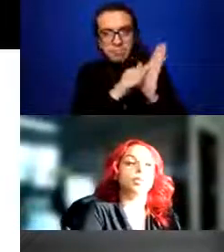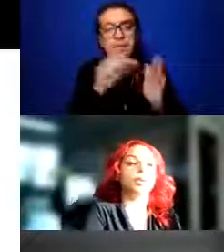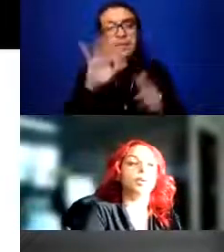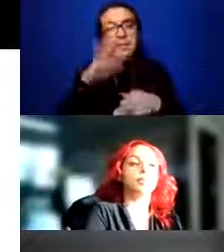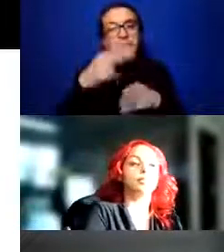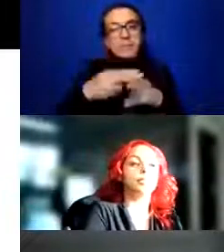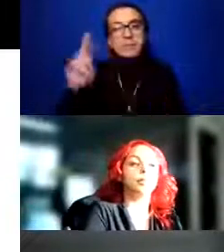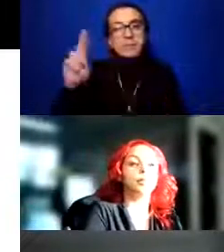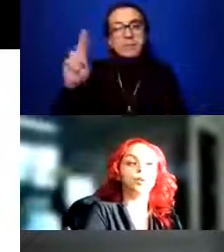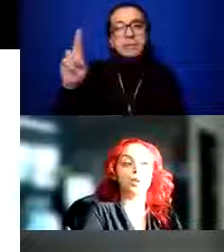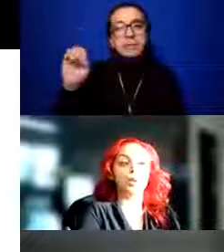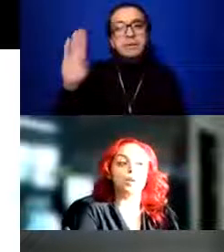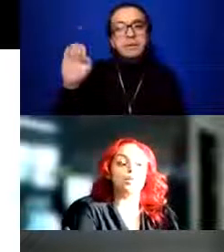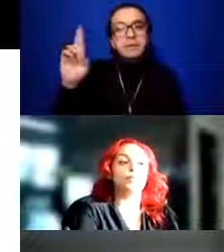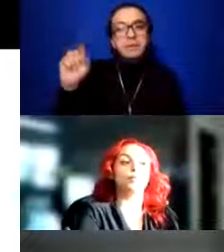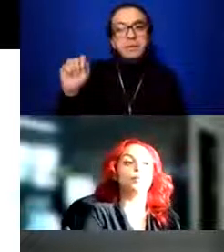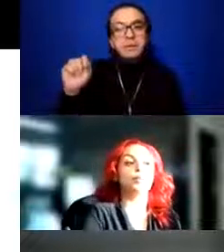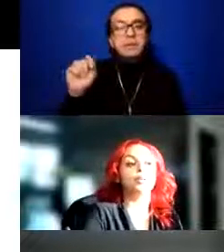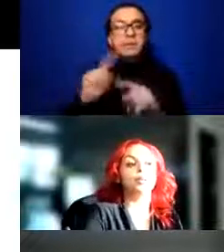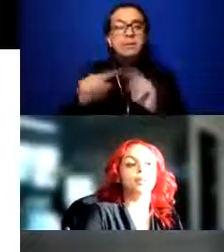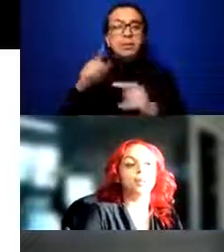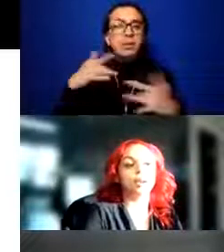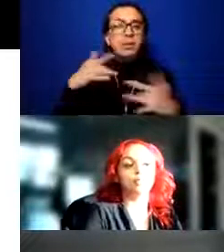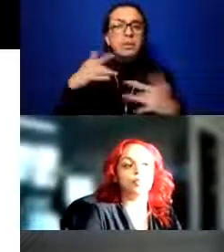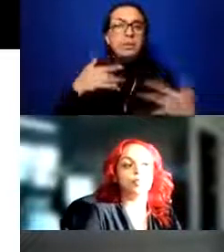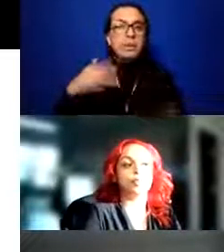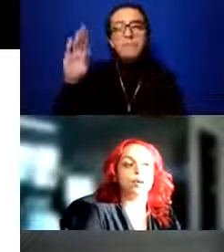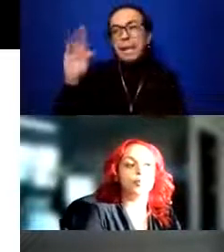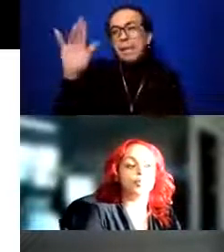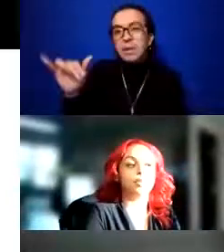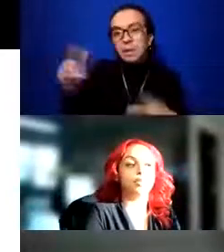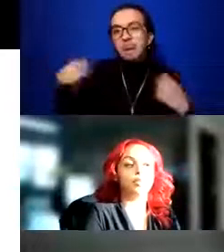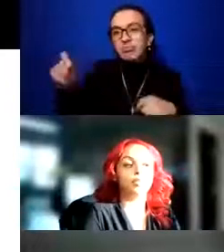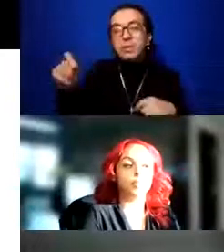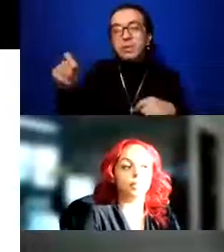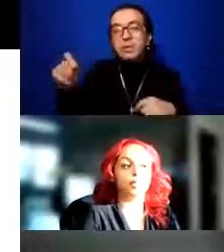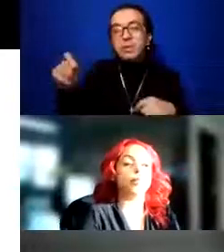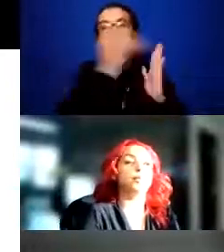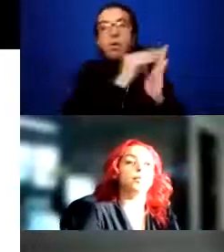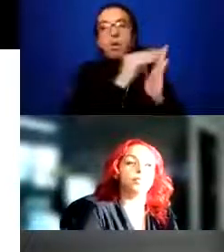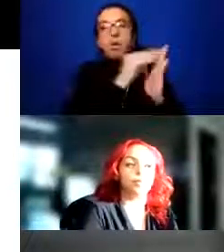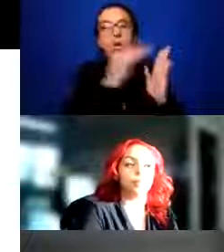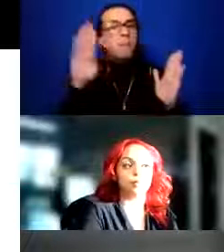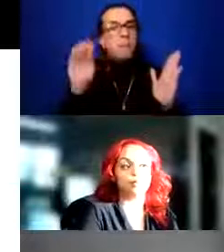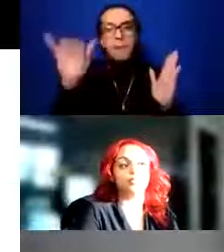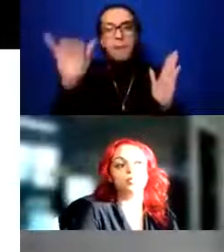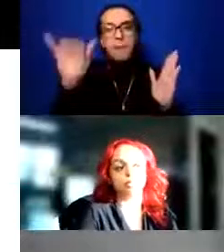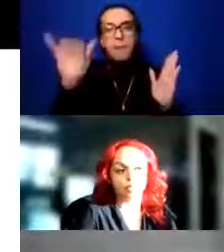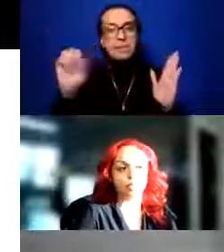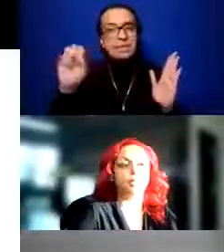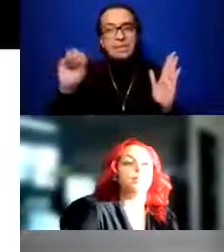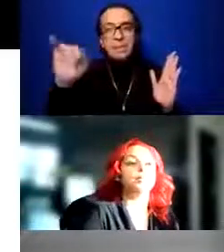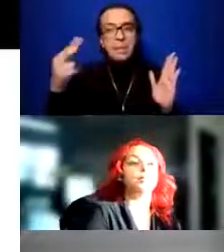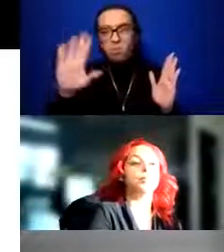Robert, and, you go by Bobby, we don't want to have you fill out Bobby Smith. We want to see Robert